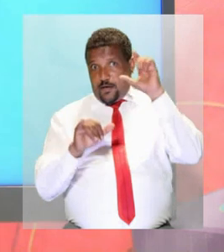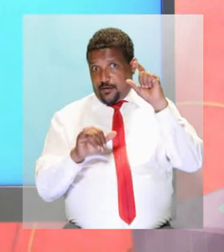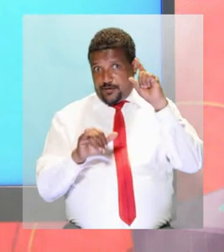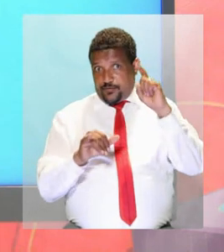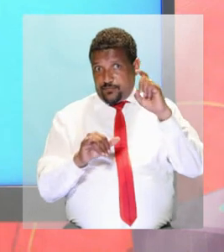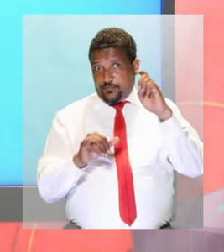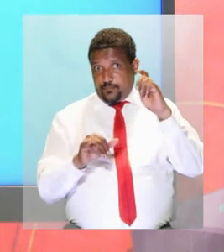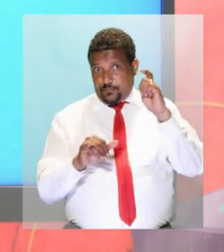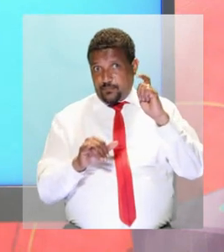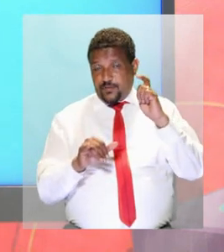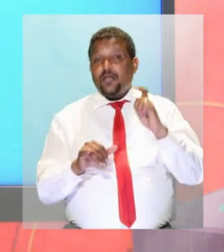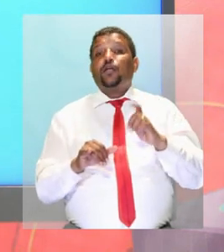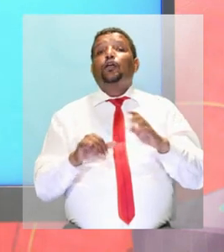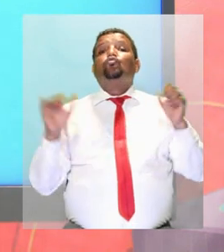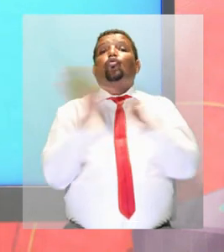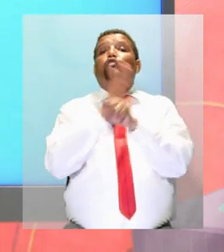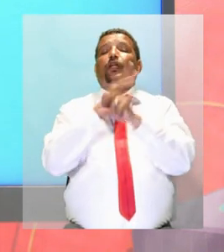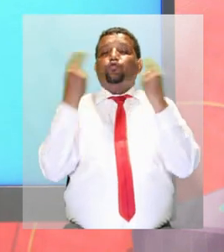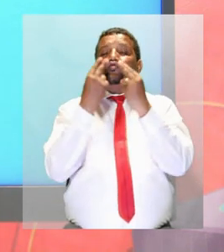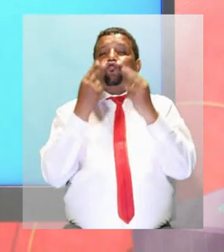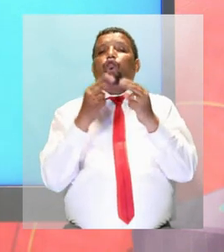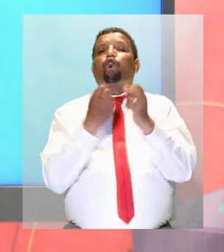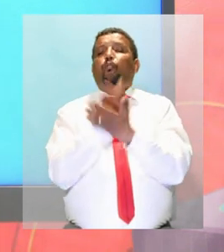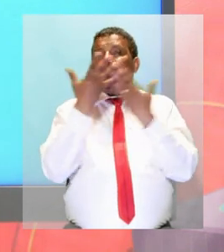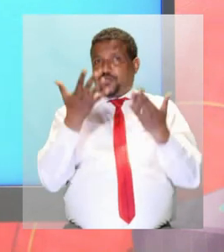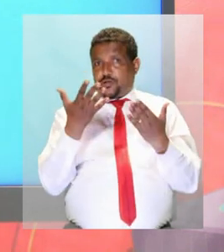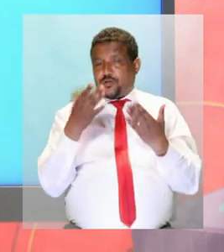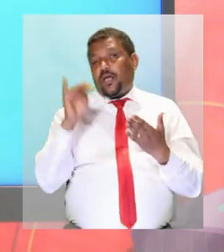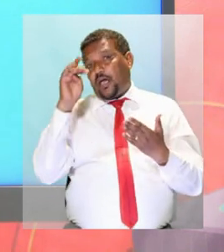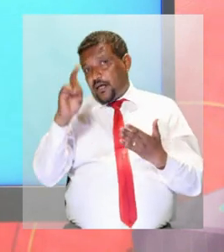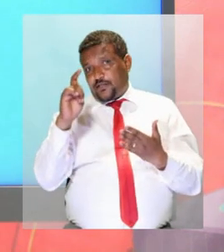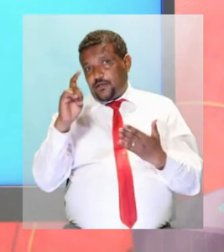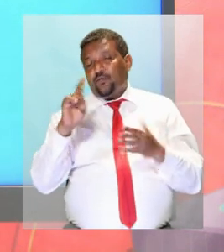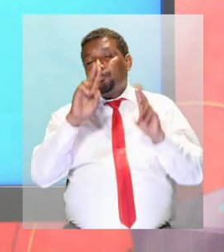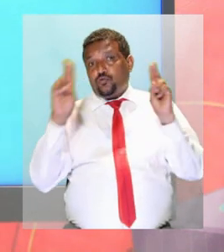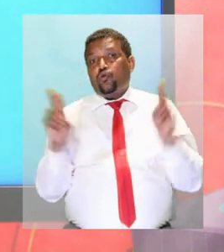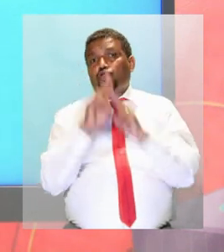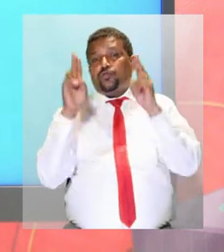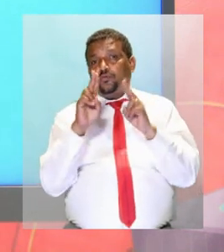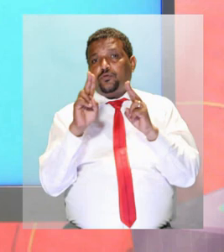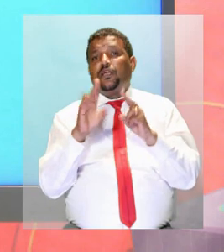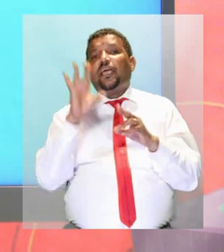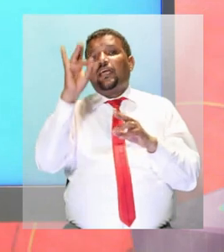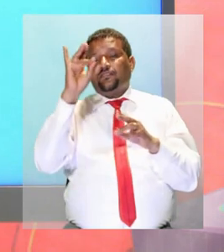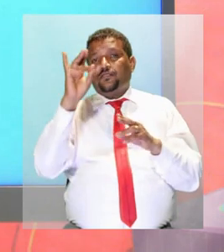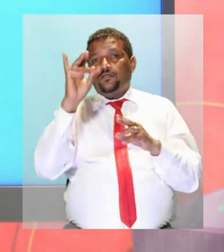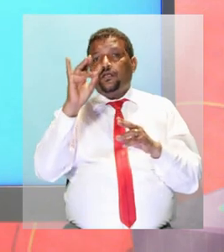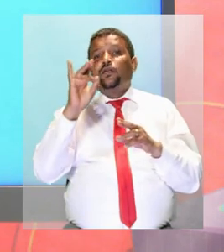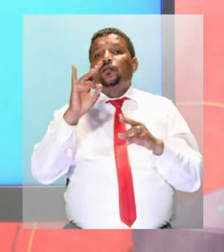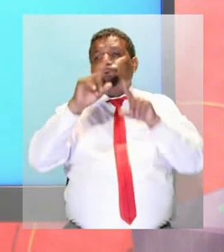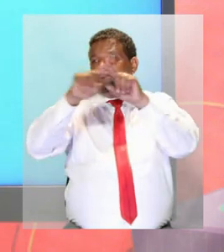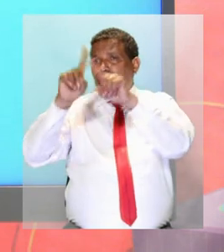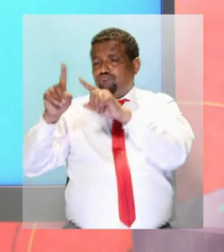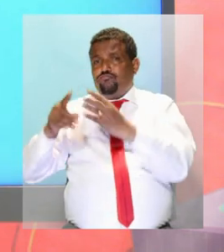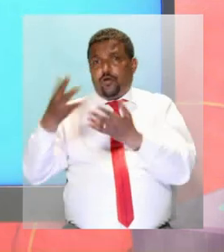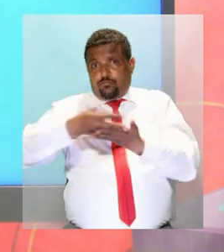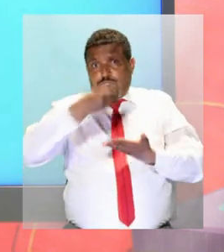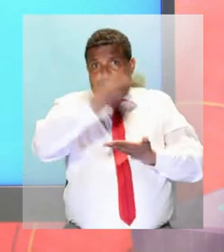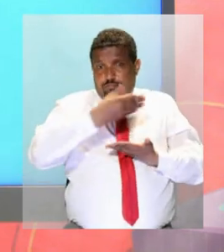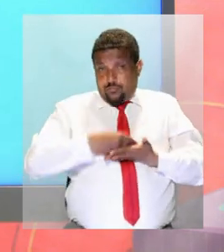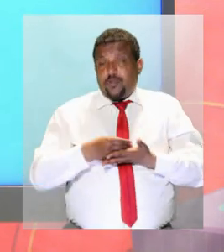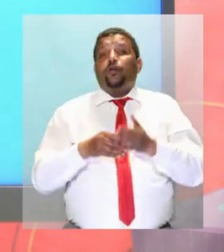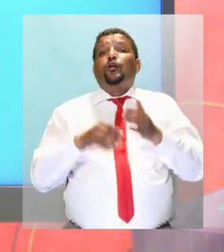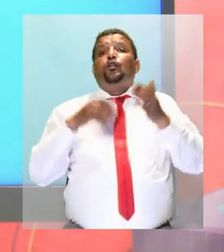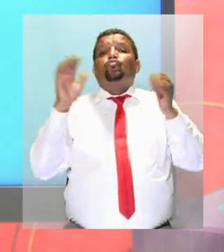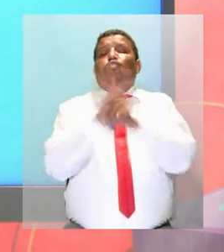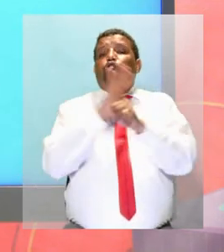of commodity X, when she consumes 2 units of a commodity, is 18 utils, plus the total utility of commodity Y, when